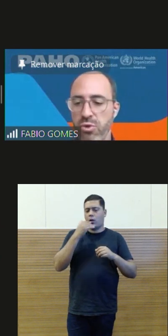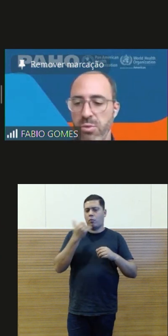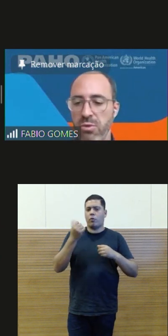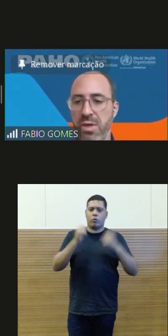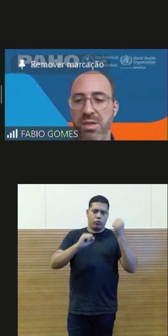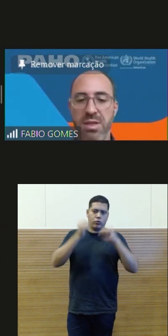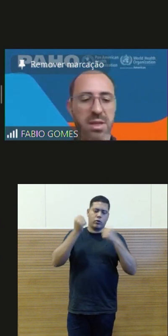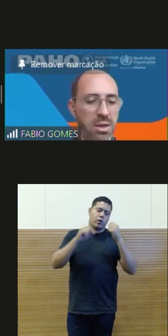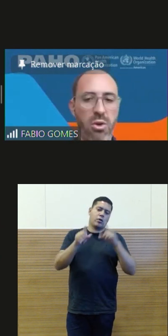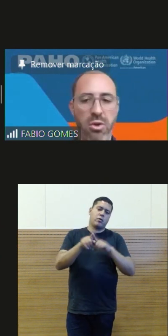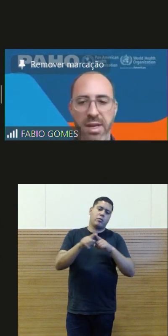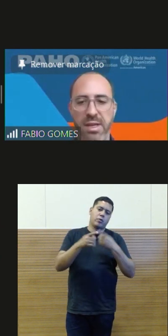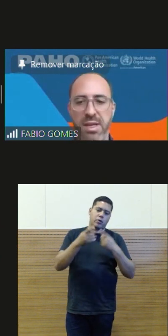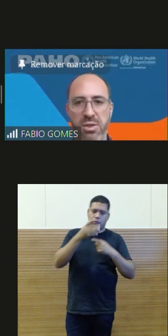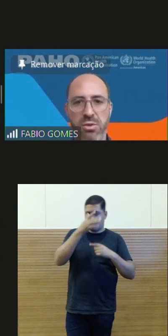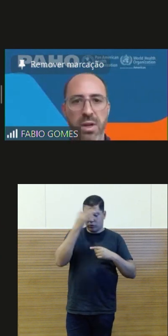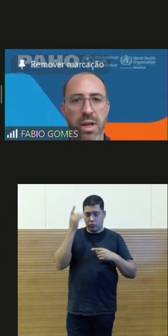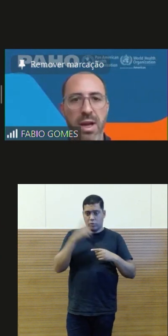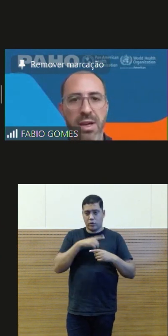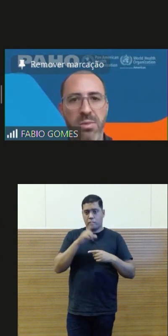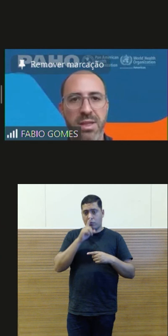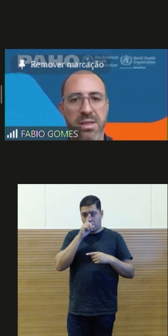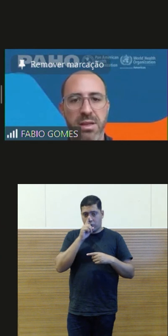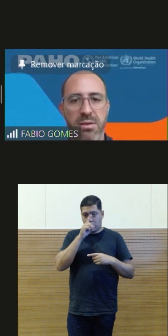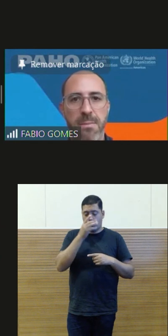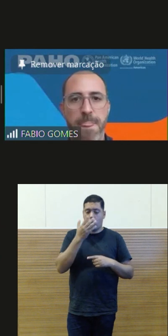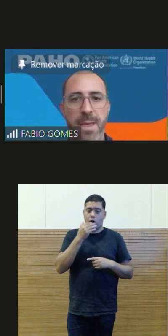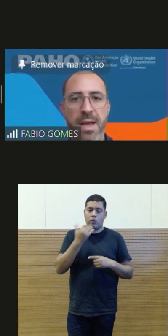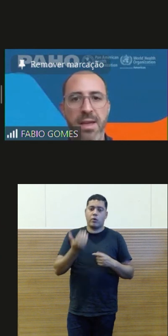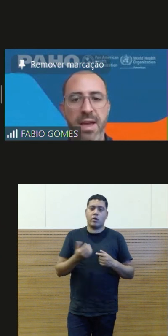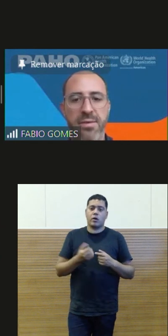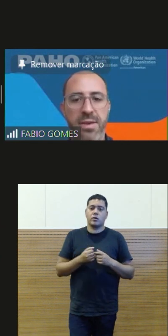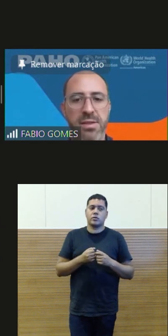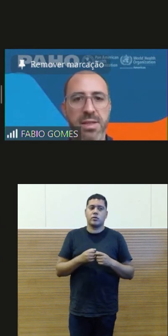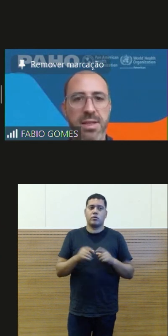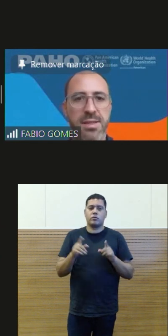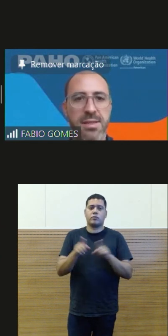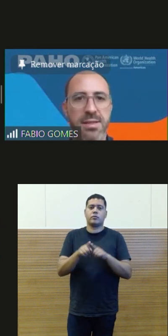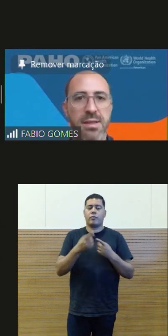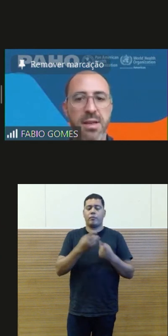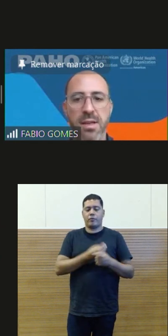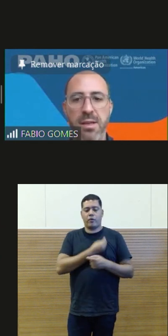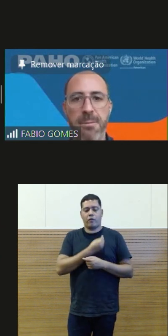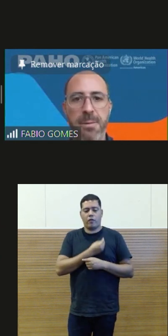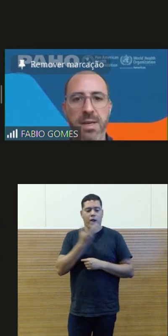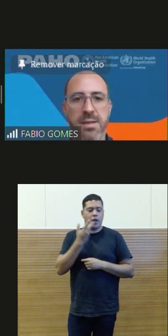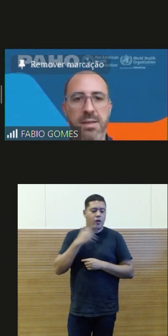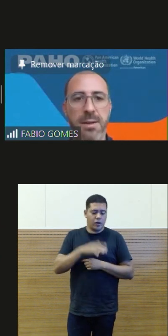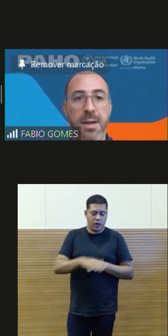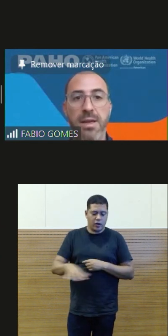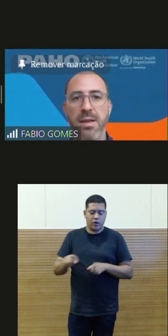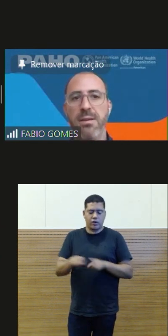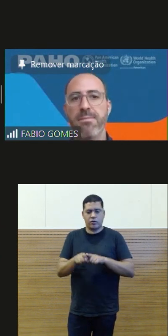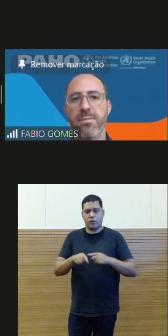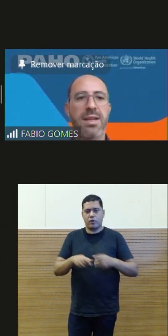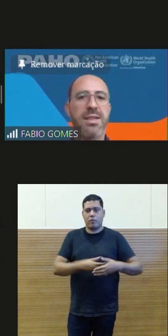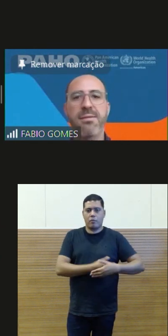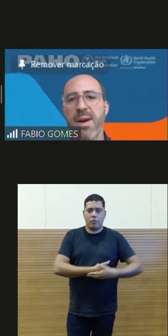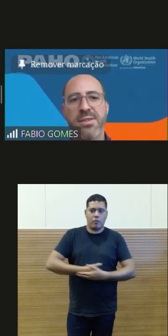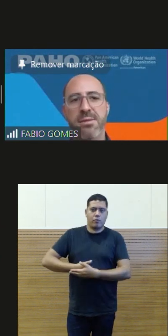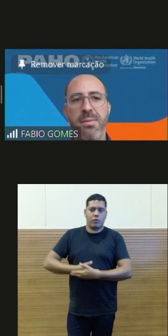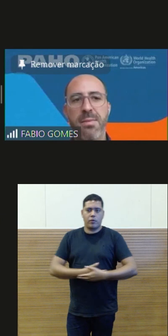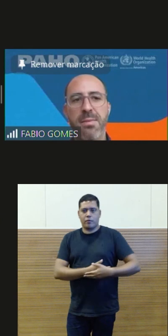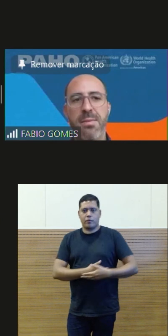will mistake or confuse the decision of the consumers and put the food and lives of people